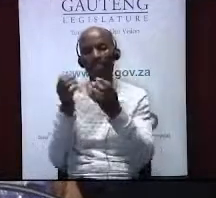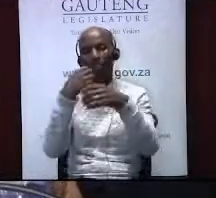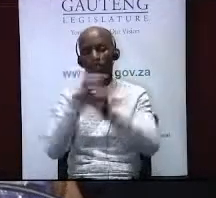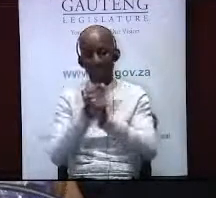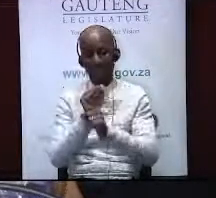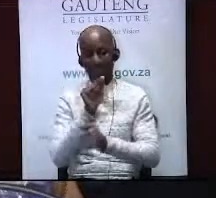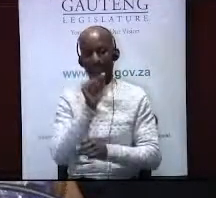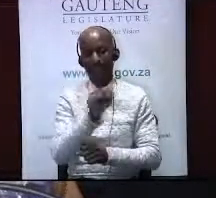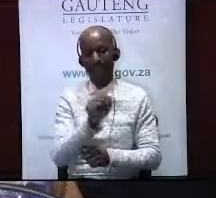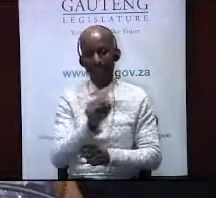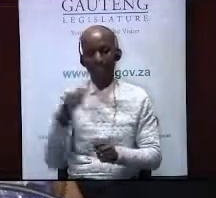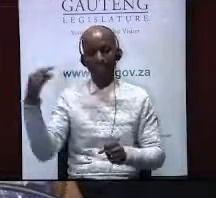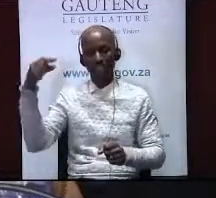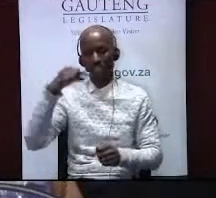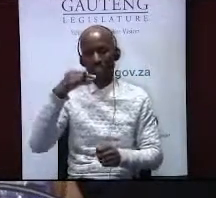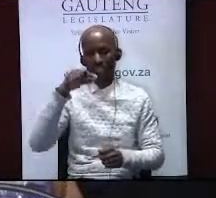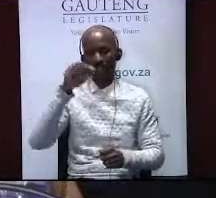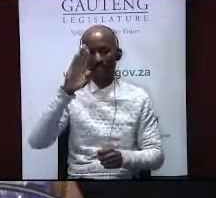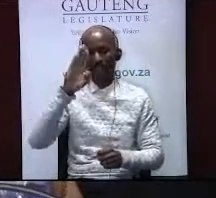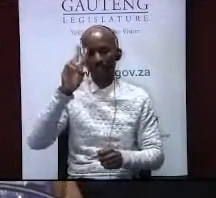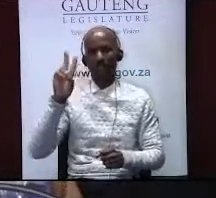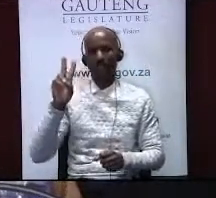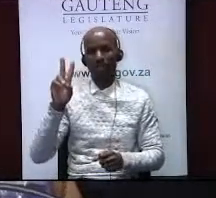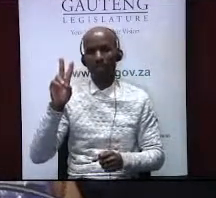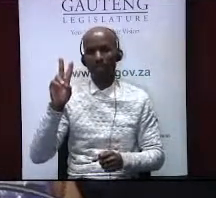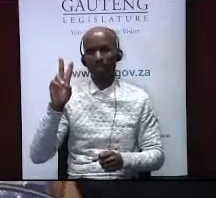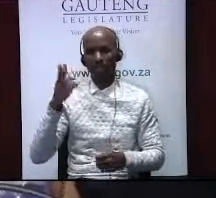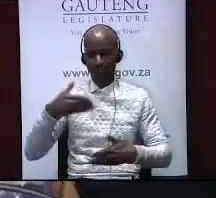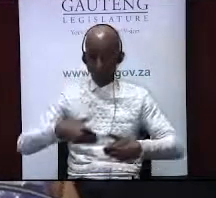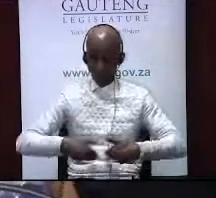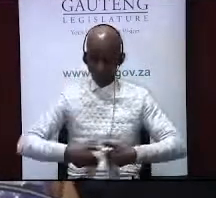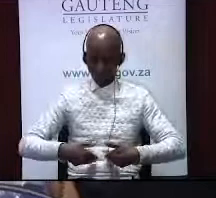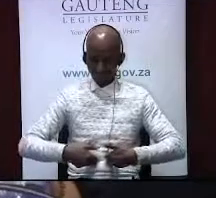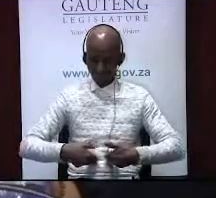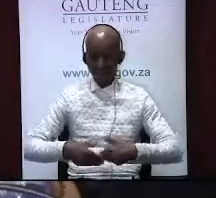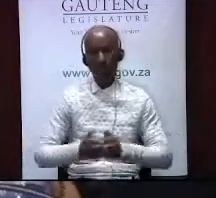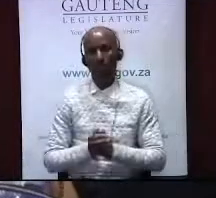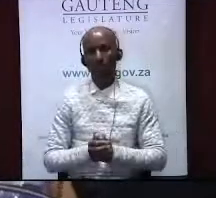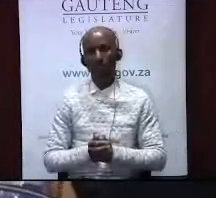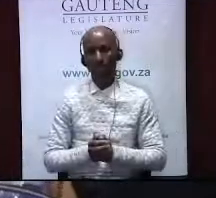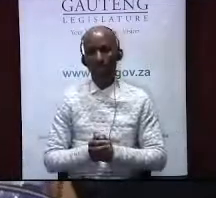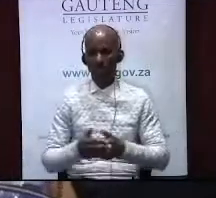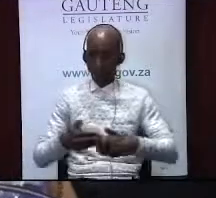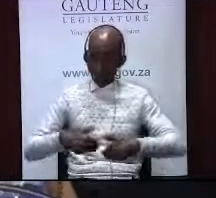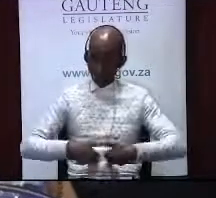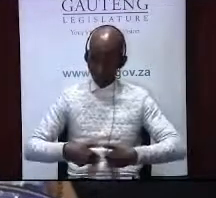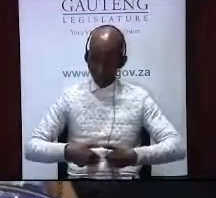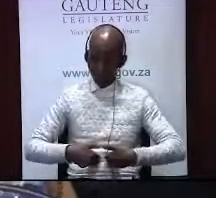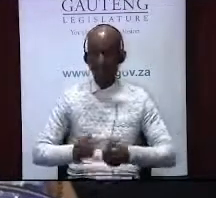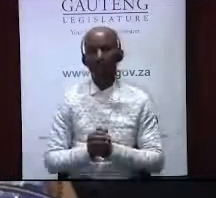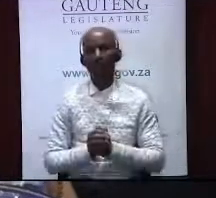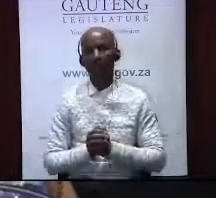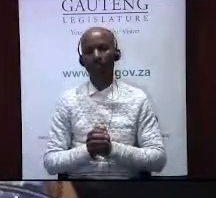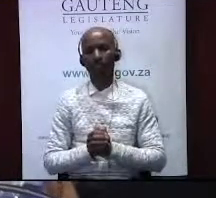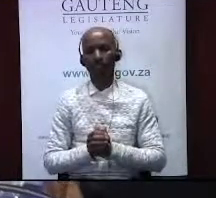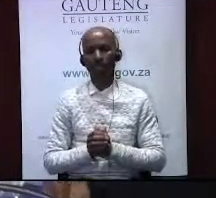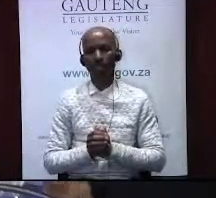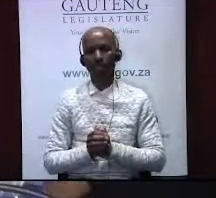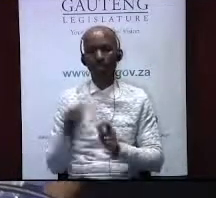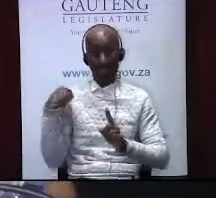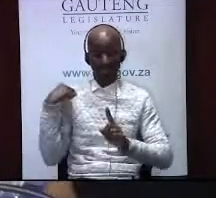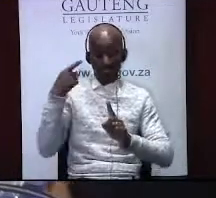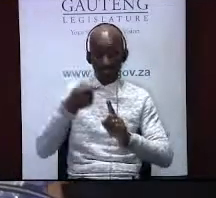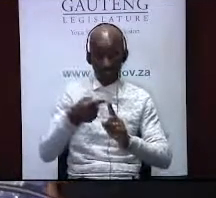this gender-based violence is hunger. Relapile. To an